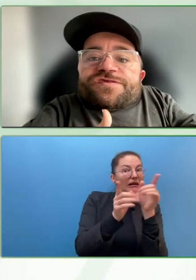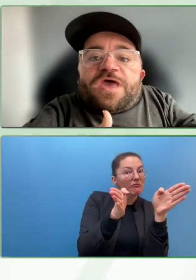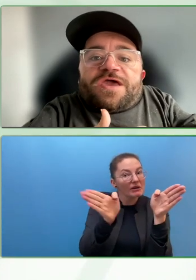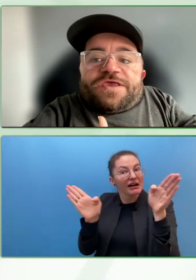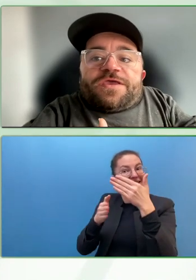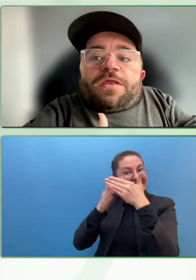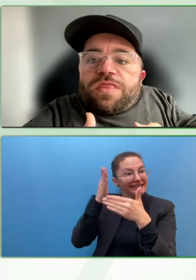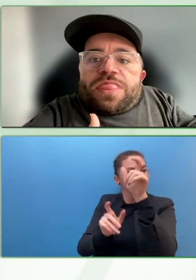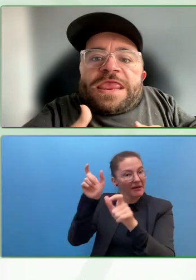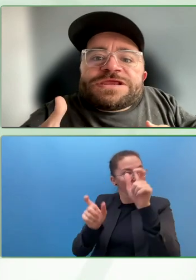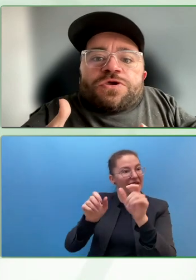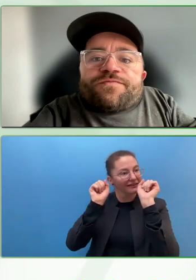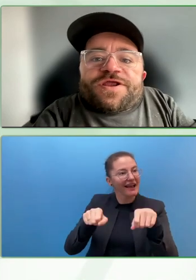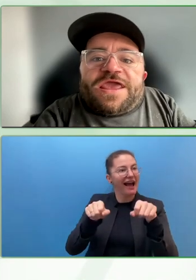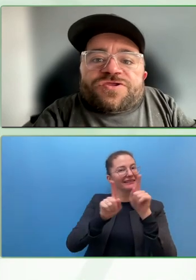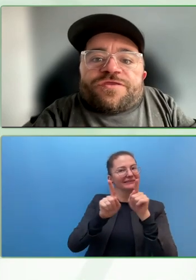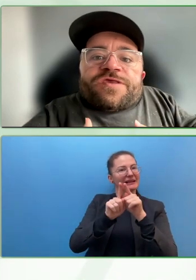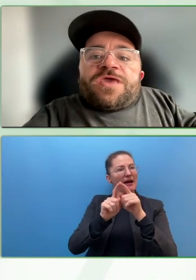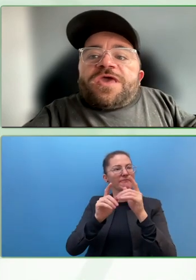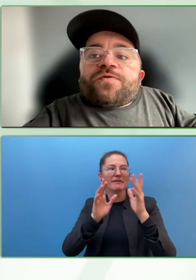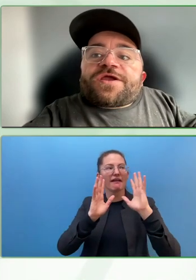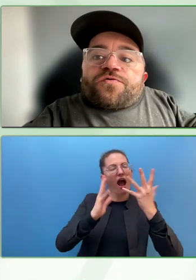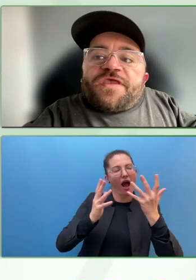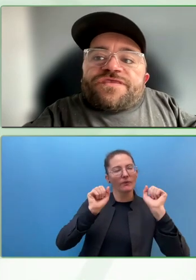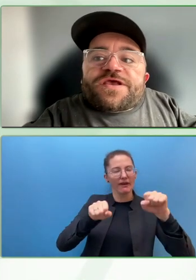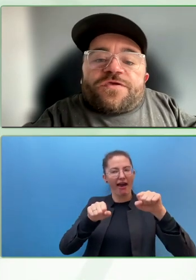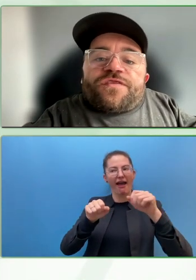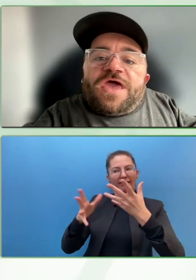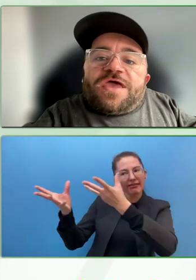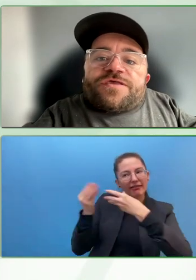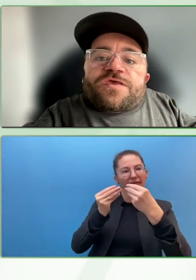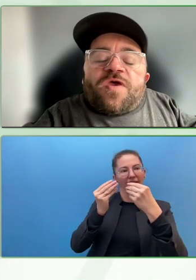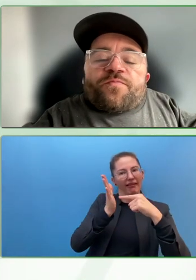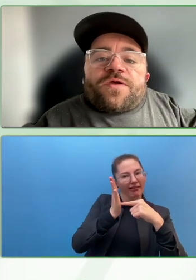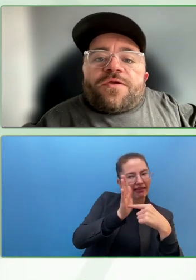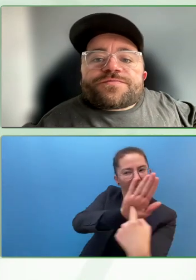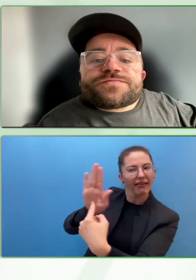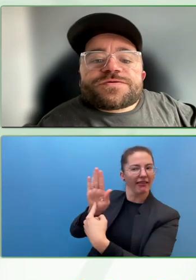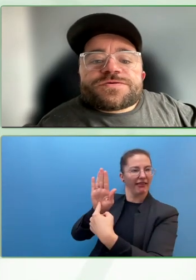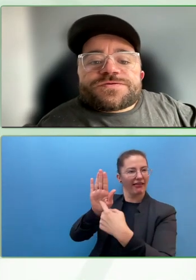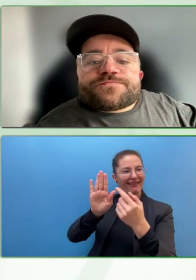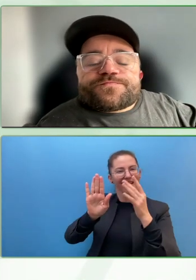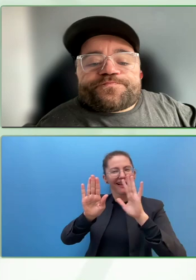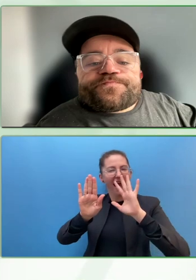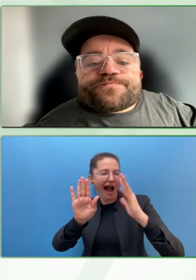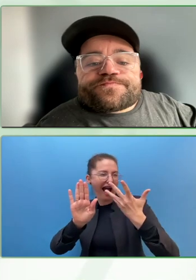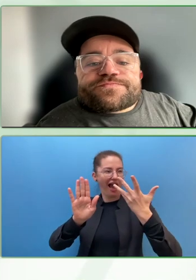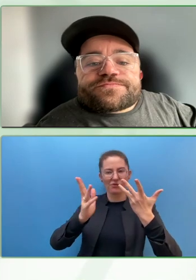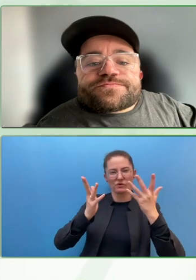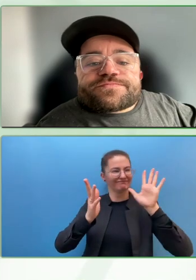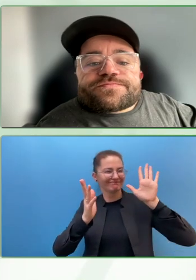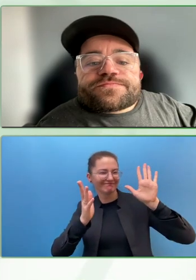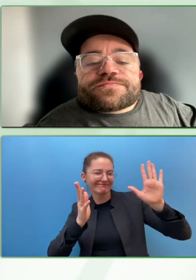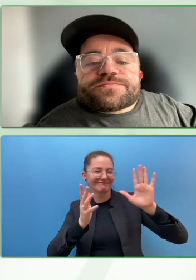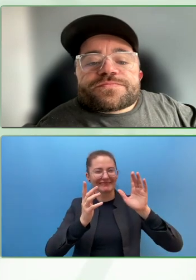population, society, in your communications, and we can authentically do that as Purple Goat. Yes, you are